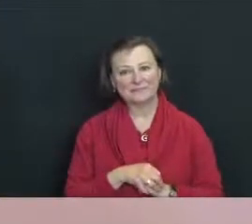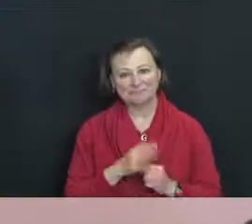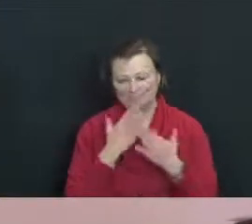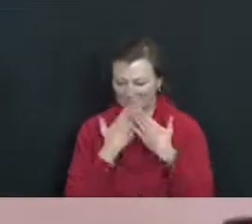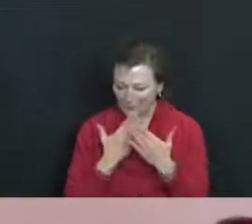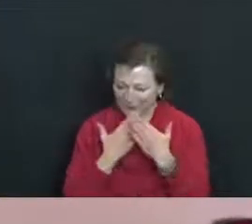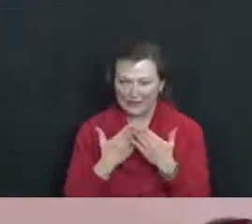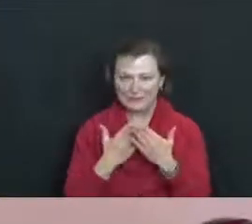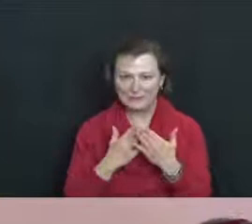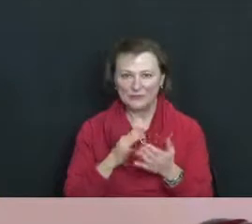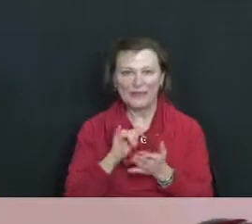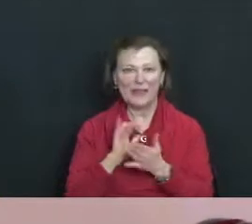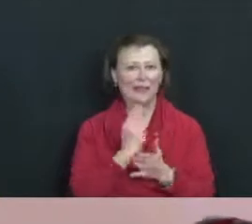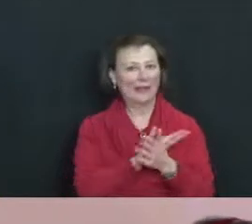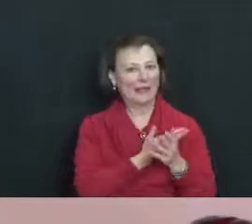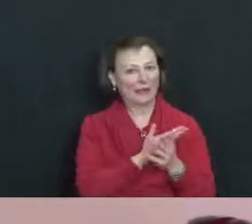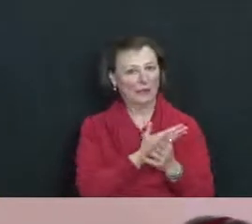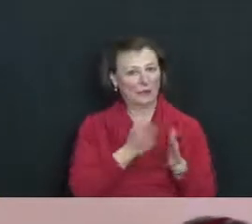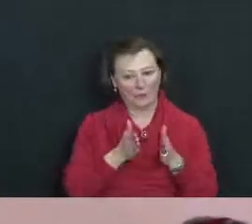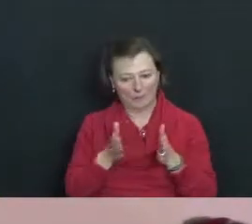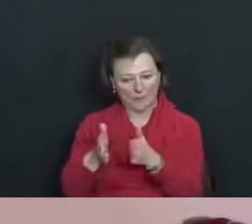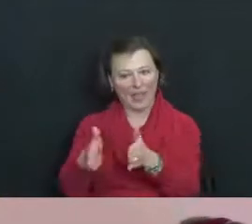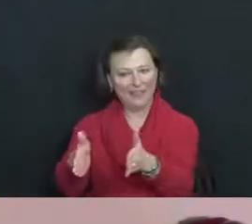Gratitude is our path.